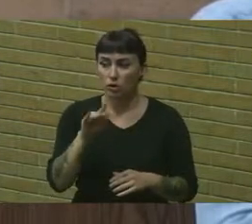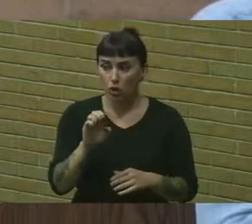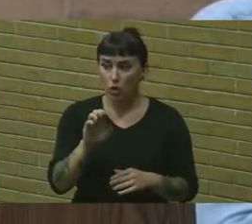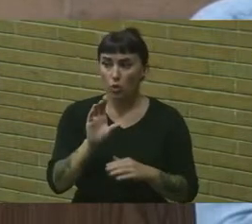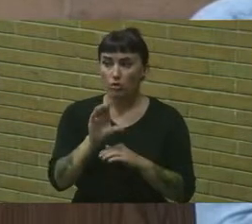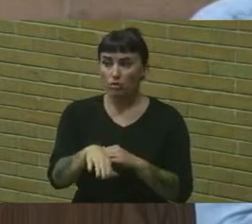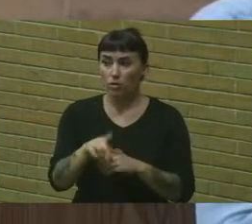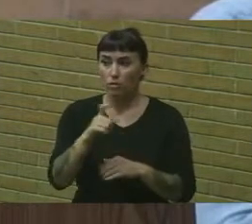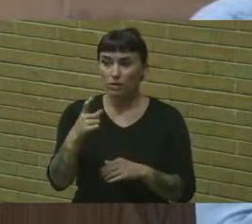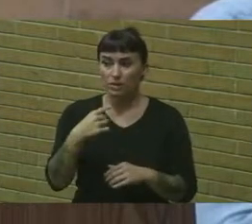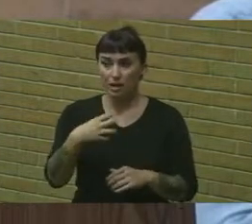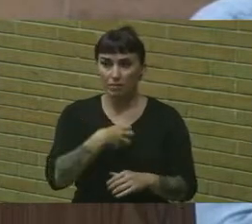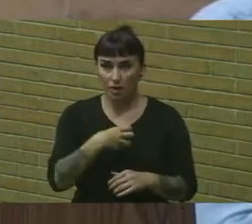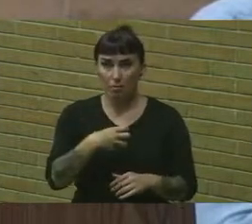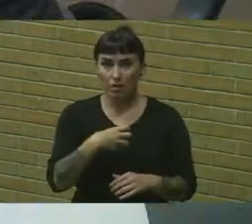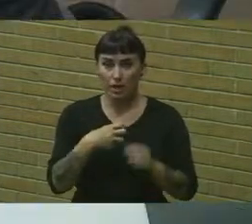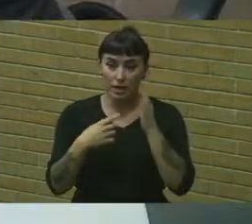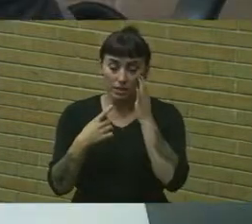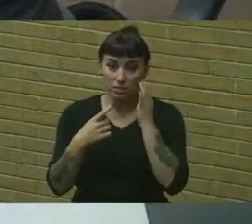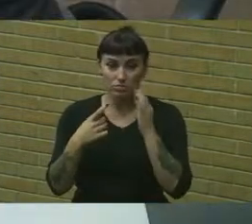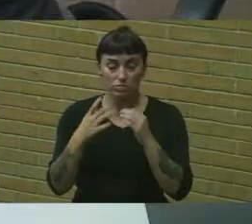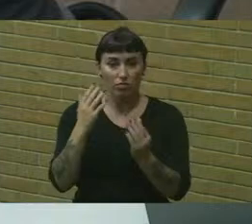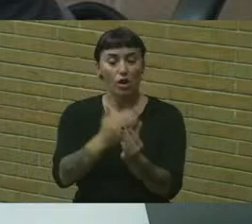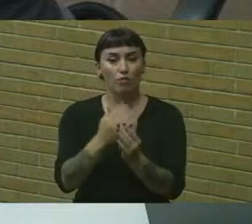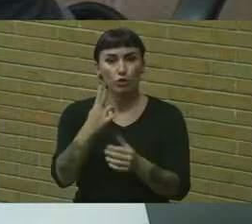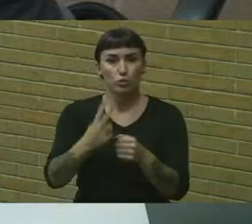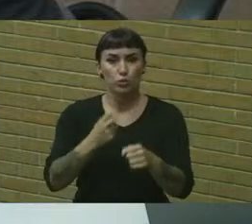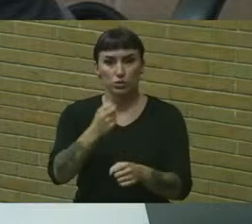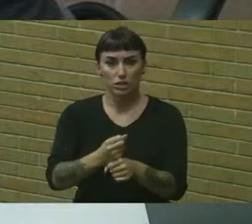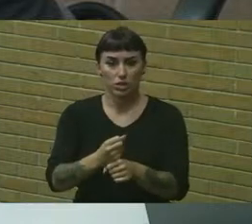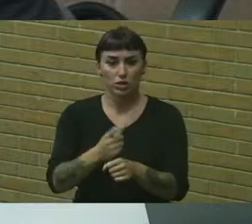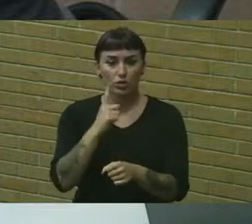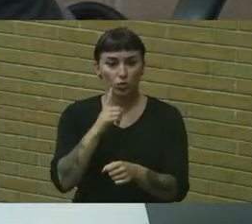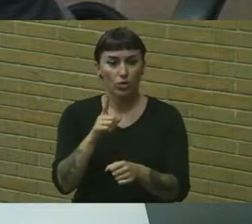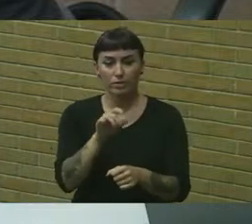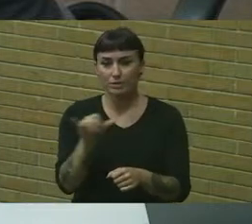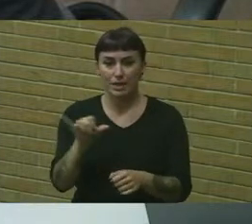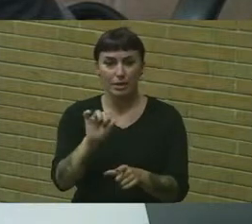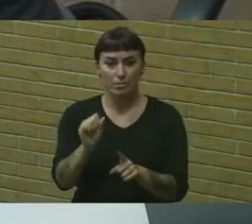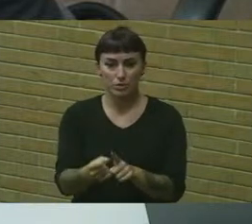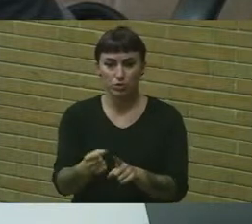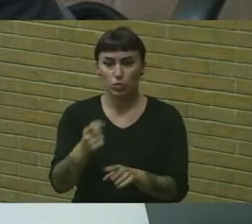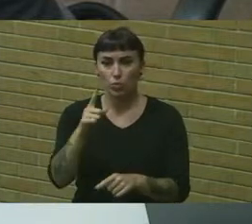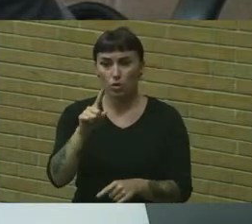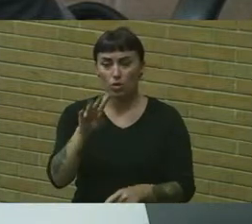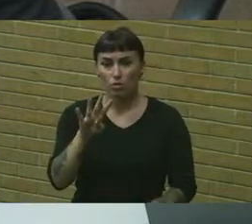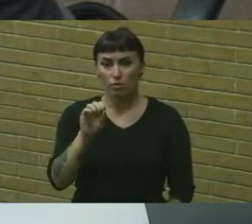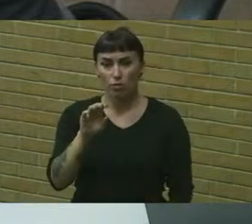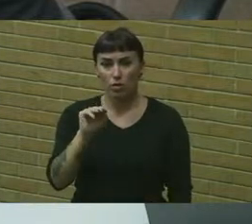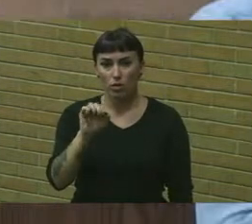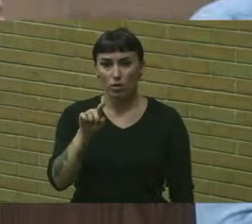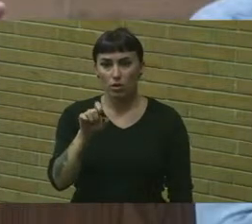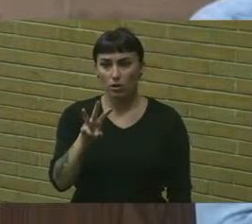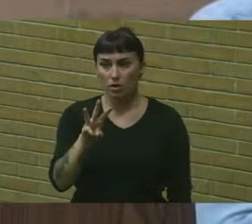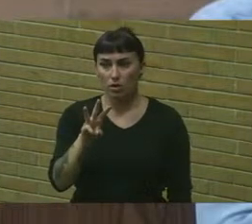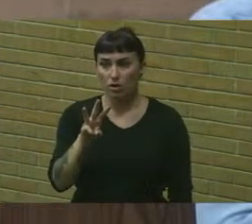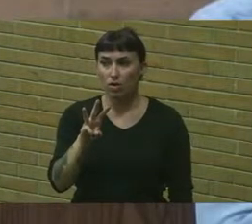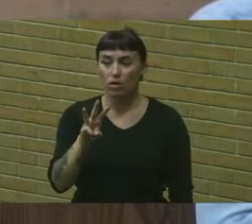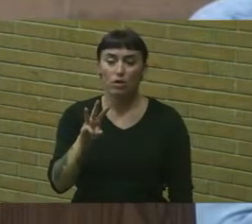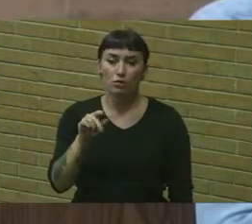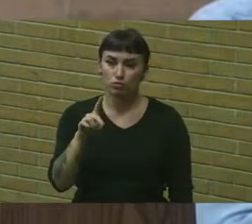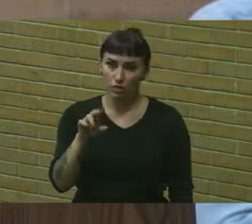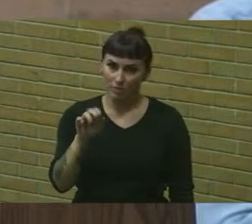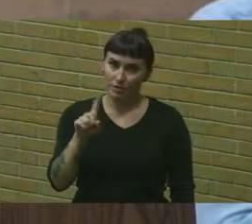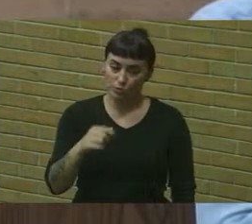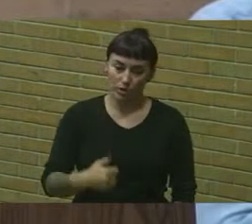because I've had complaints filed for 2 years with the same situation at 140 Meadow Drive. By the way, I'm at 150 Meadow